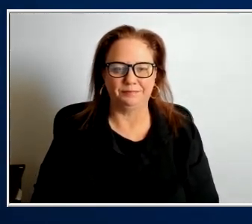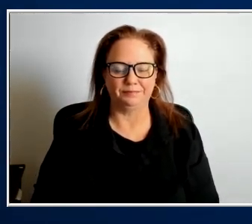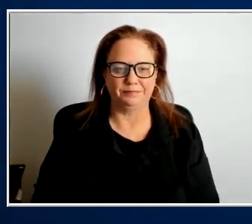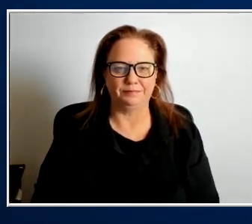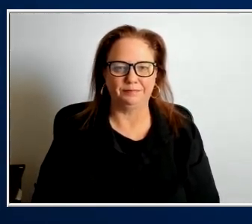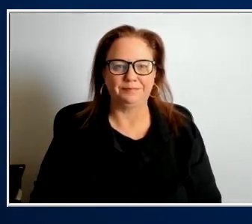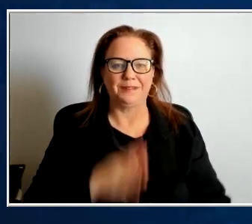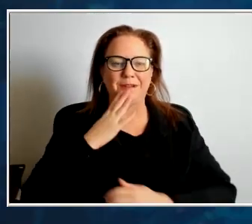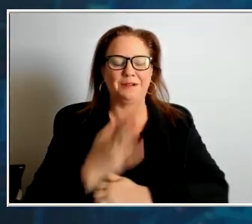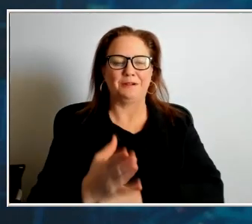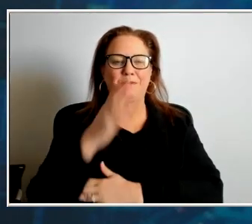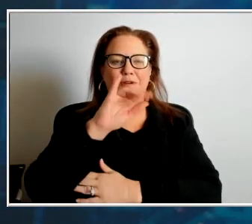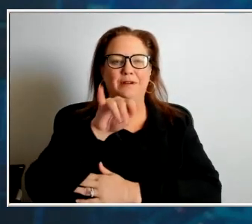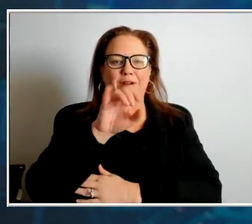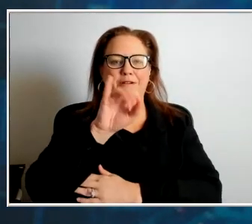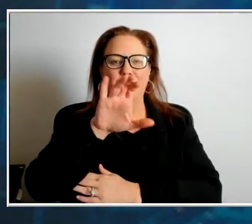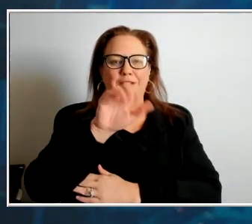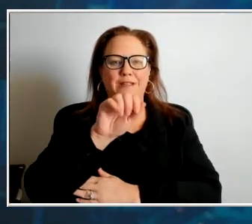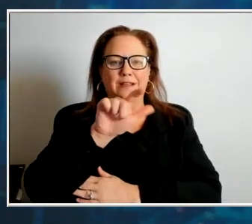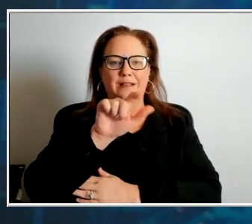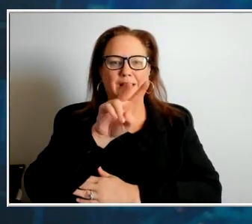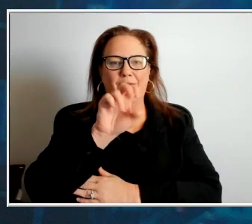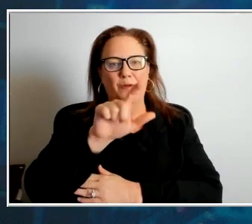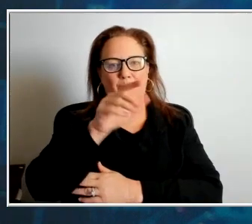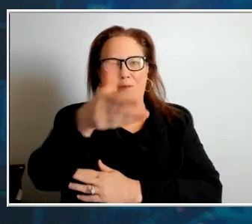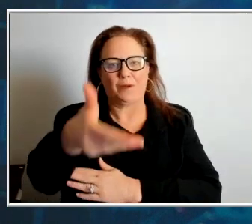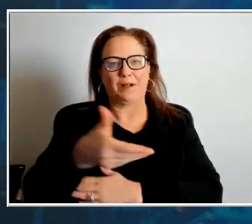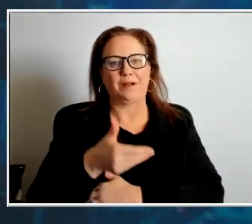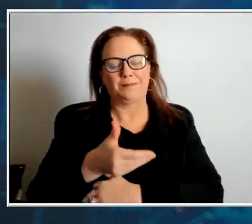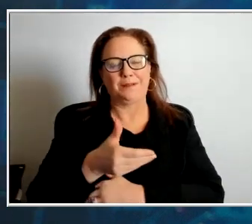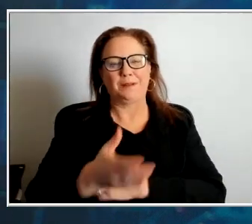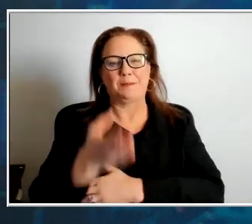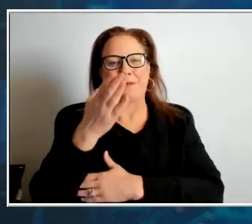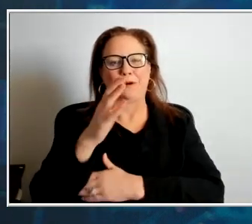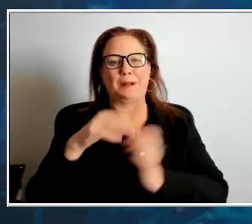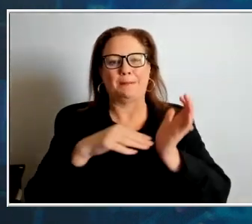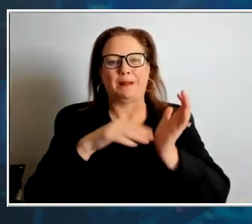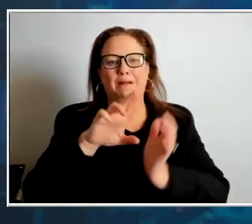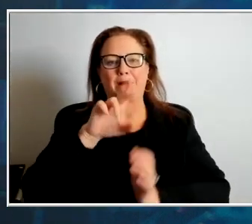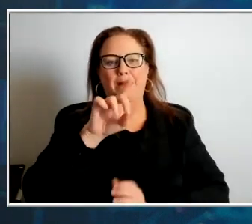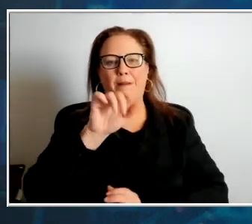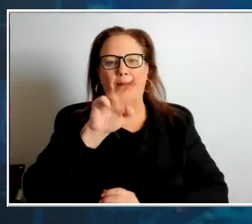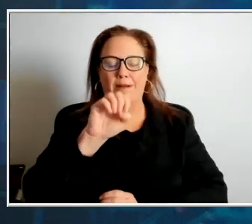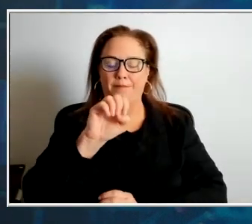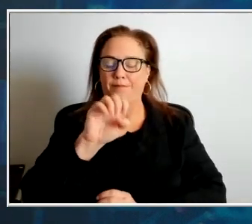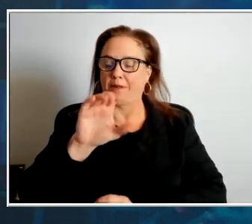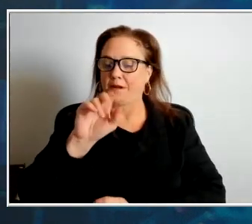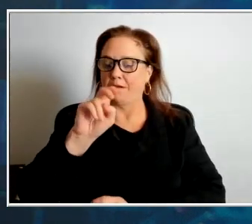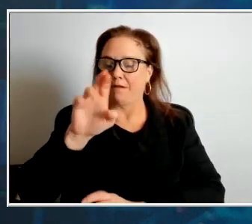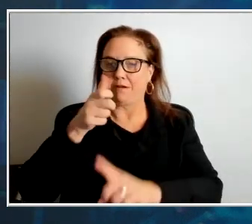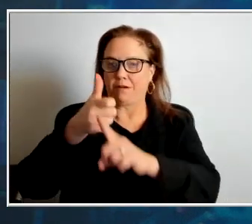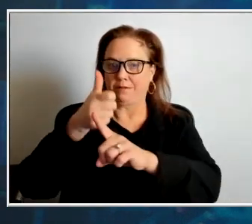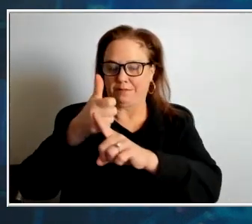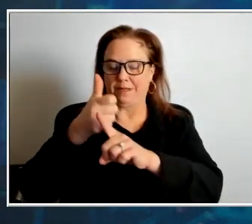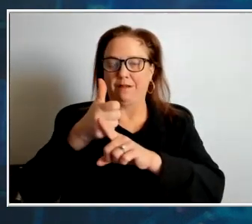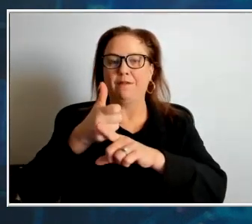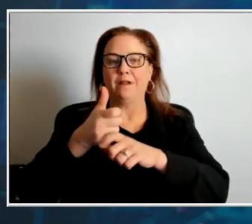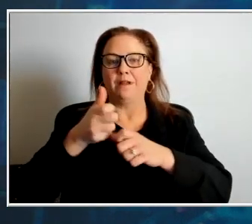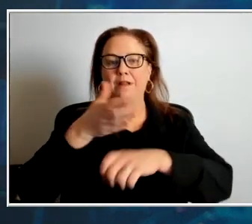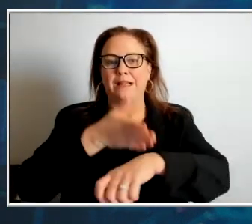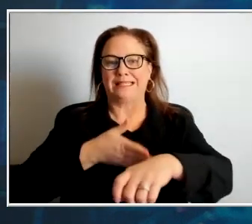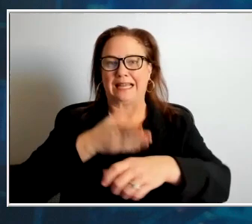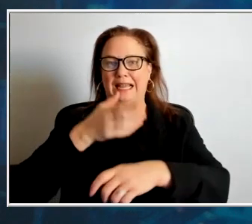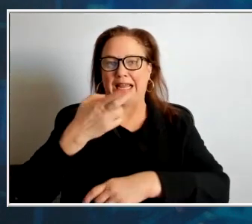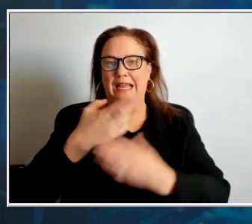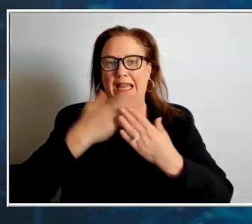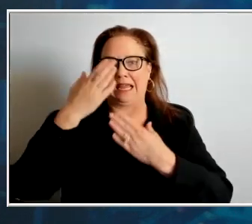Good morning, I'm Jessica Lovell, and welcome to the Morning Medical Update. After Conor Cox lost his hand in a farming accident, he admits it took